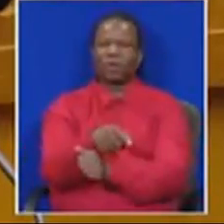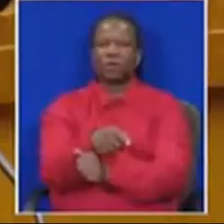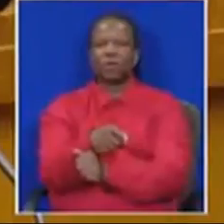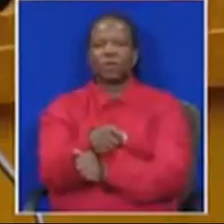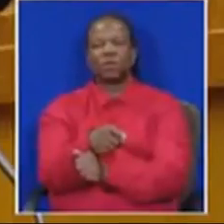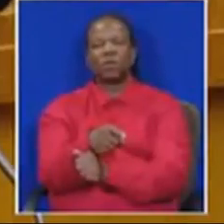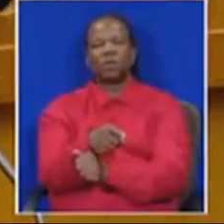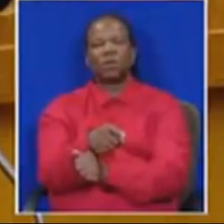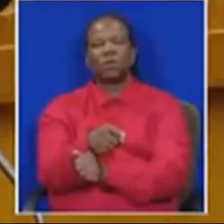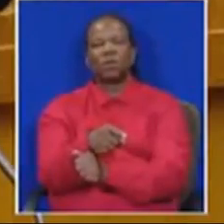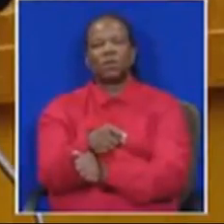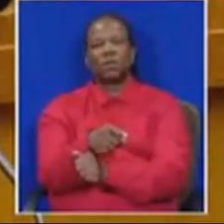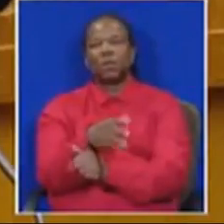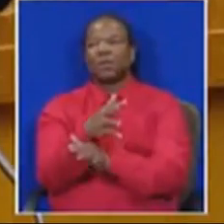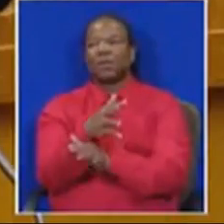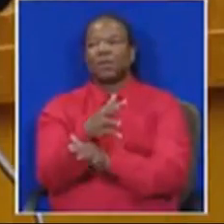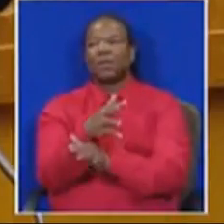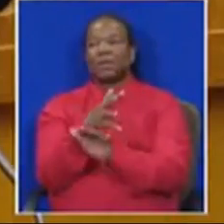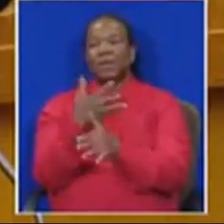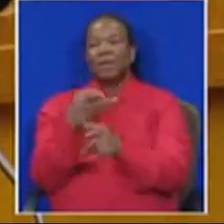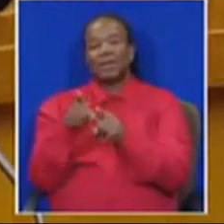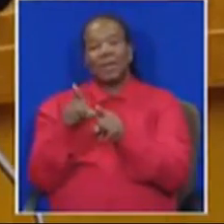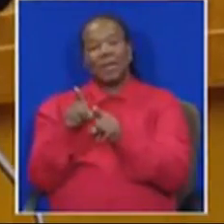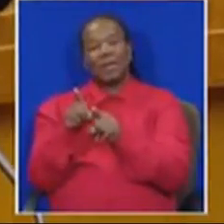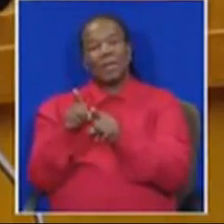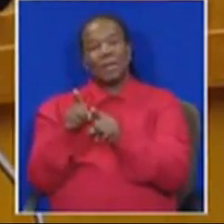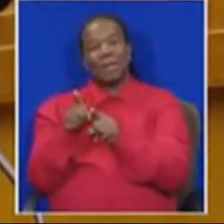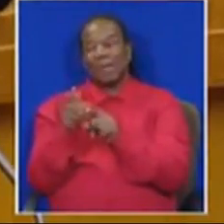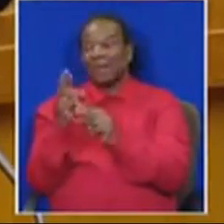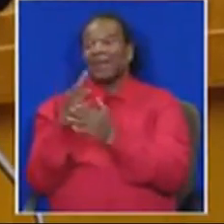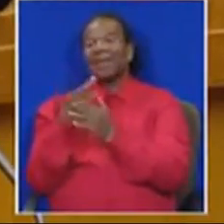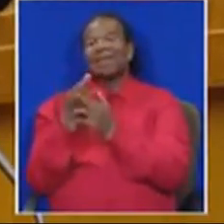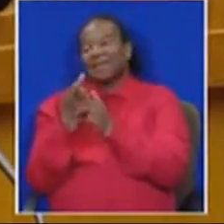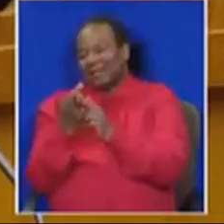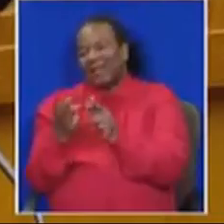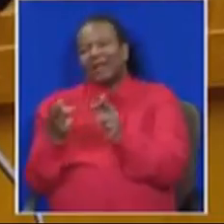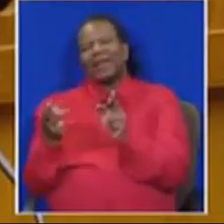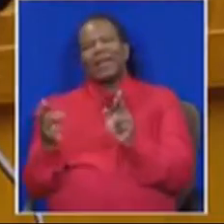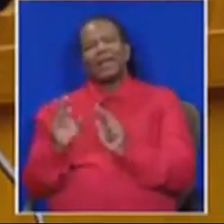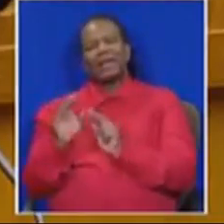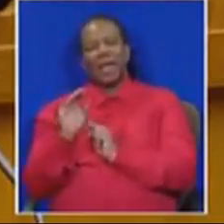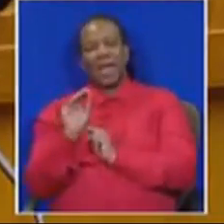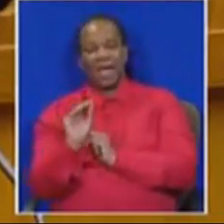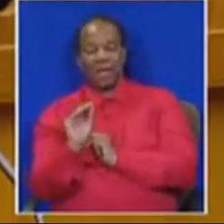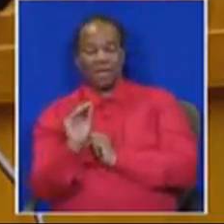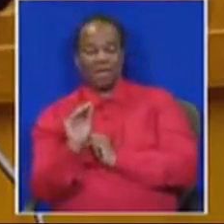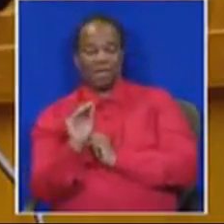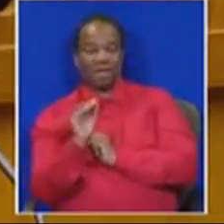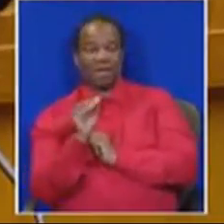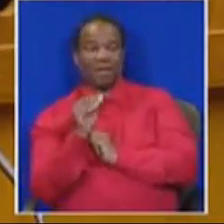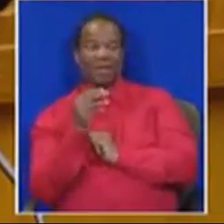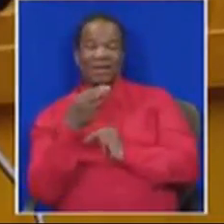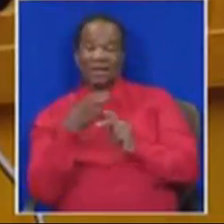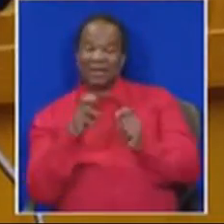confront the reality that the challenges at some of our SOEs